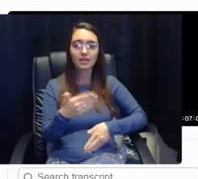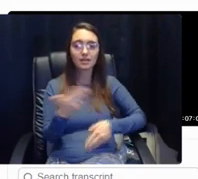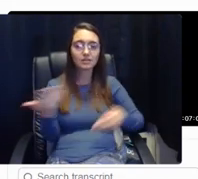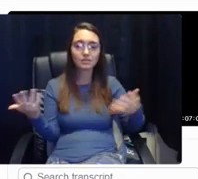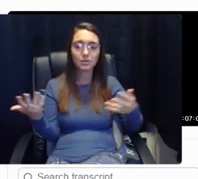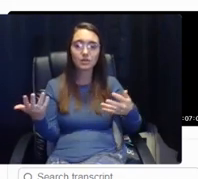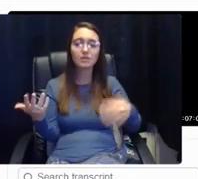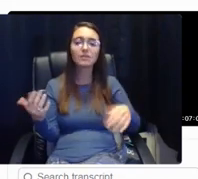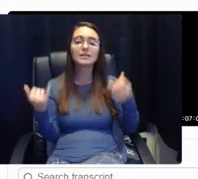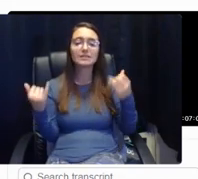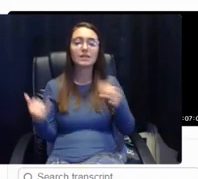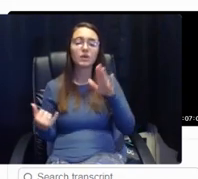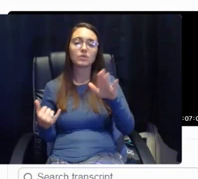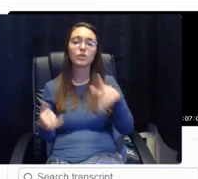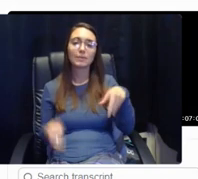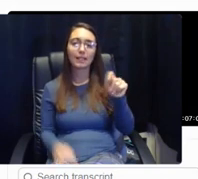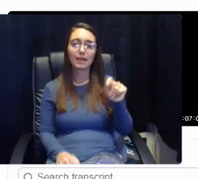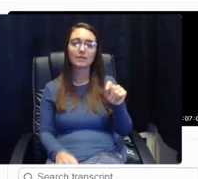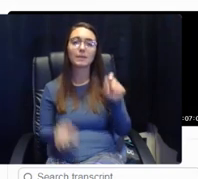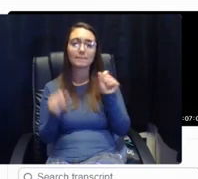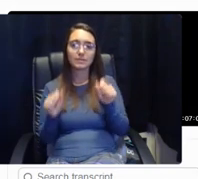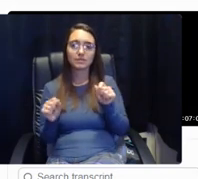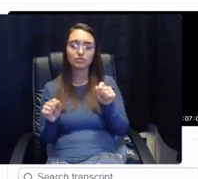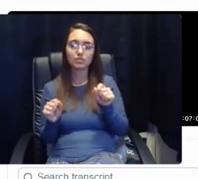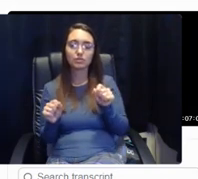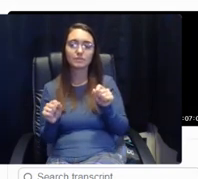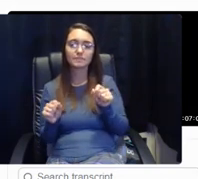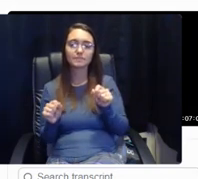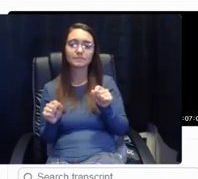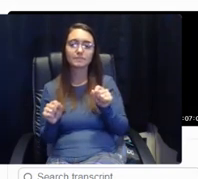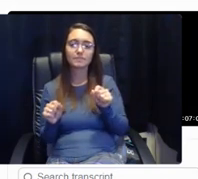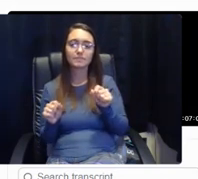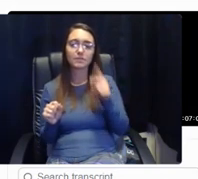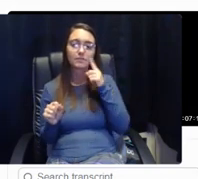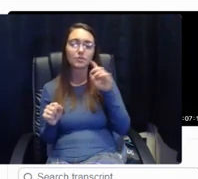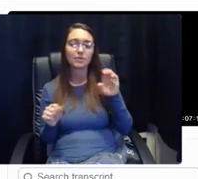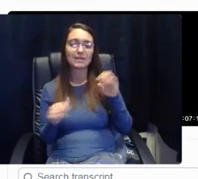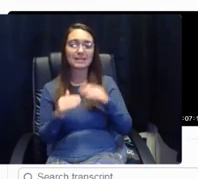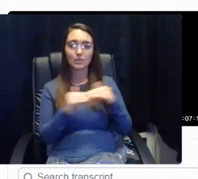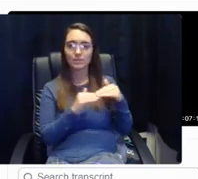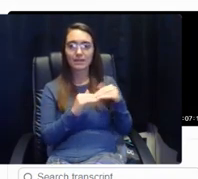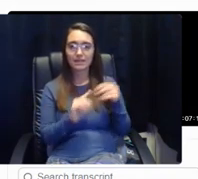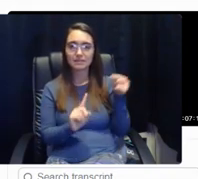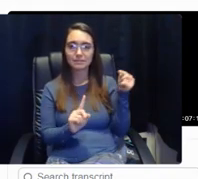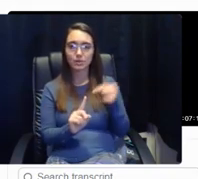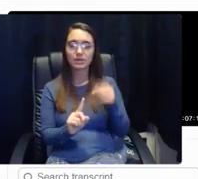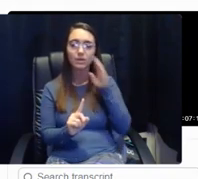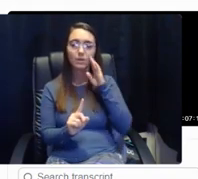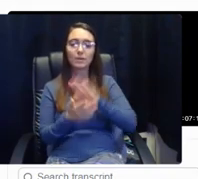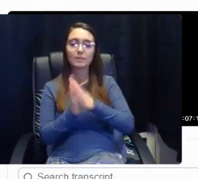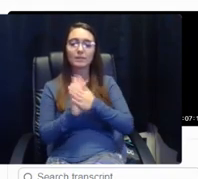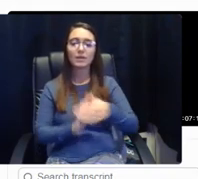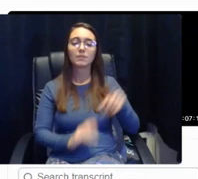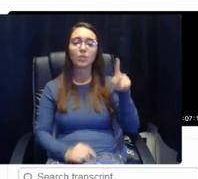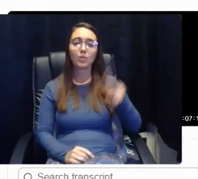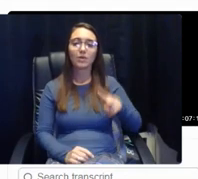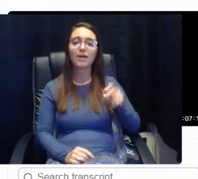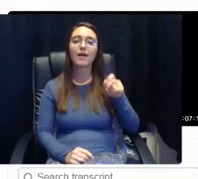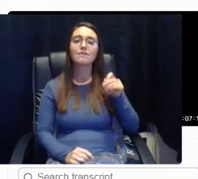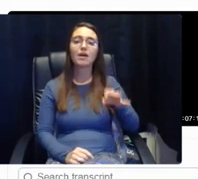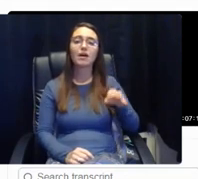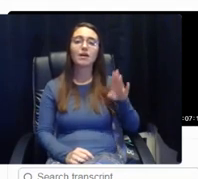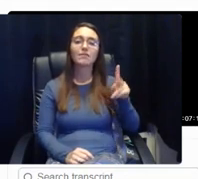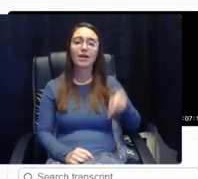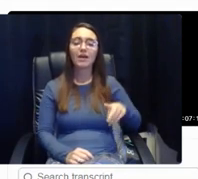your platinum potential at the equivalence point become 1/2 of half